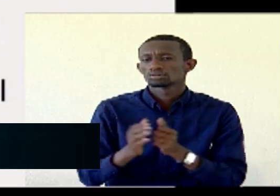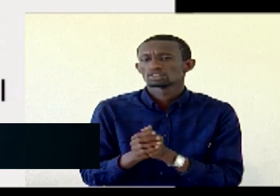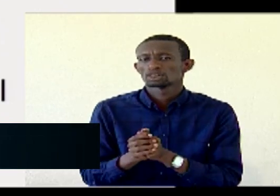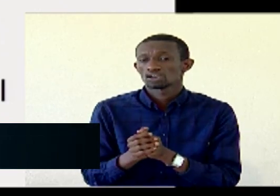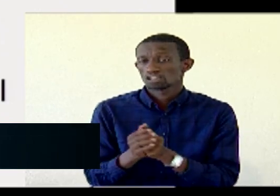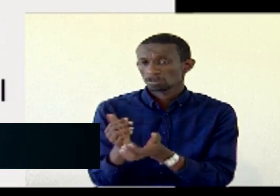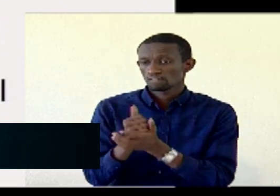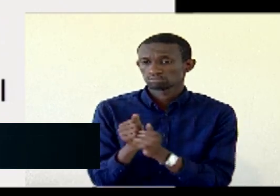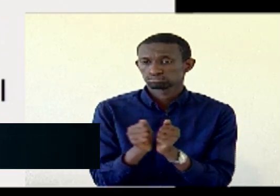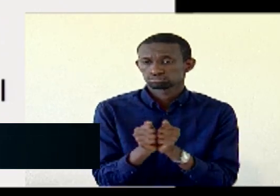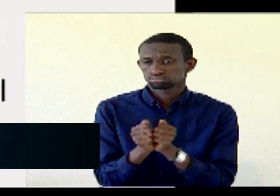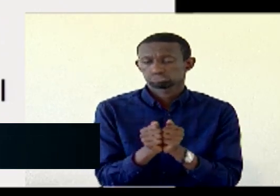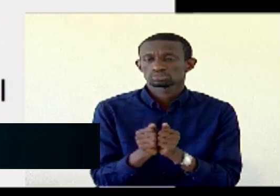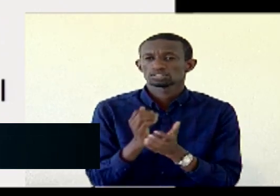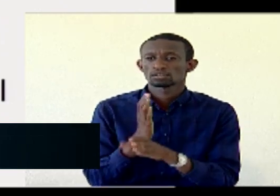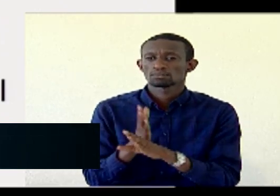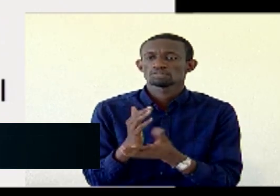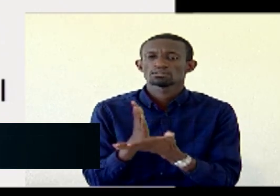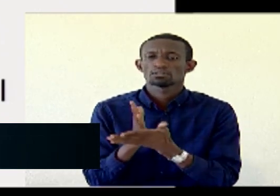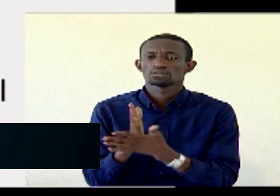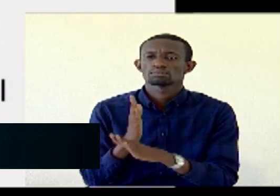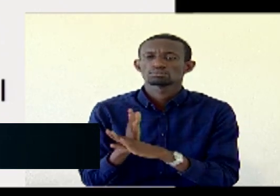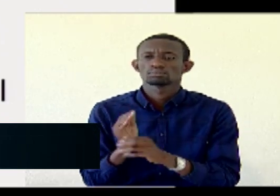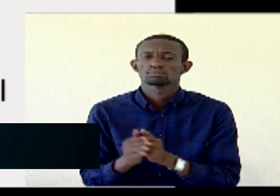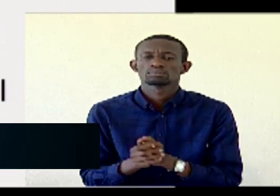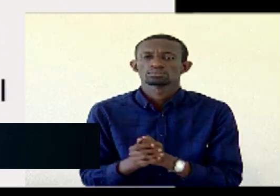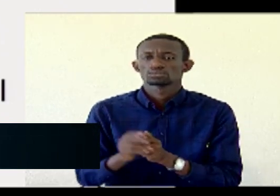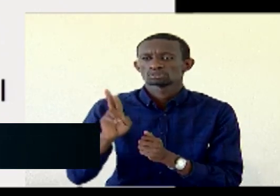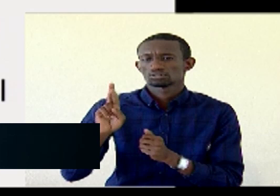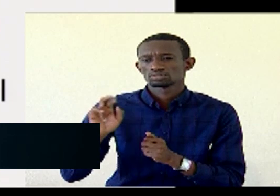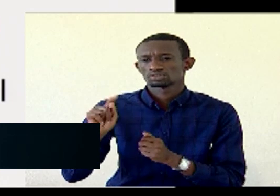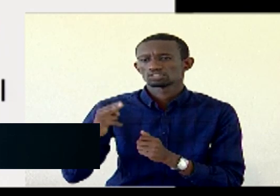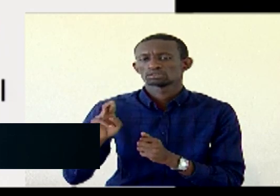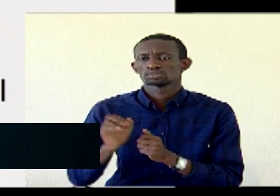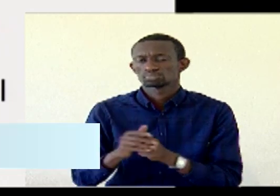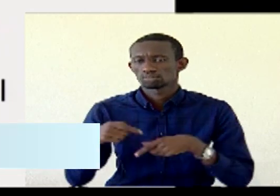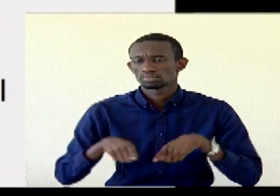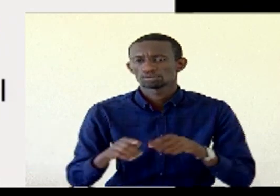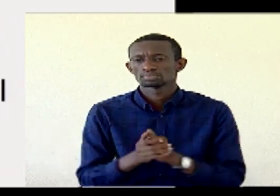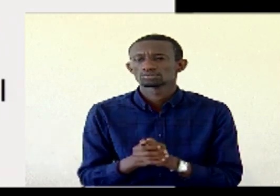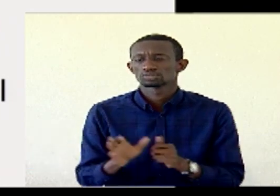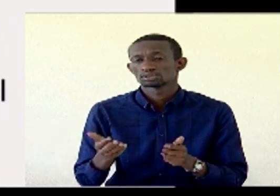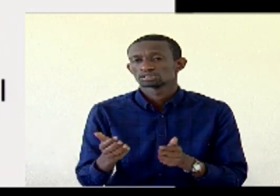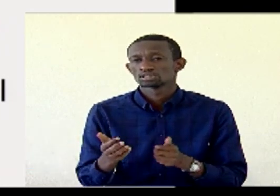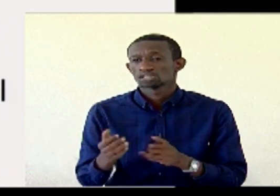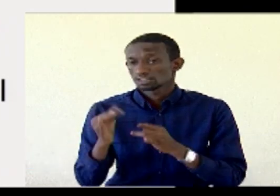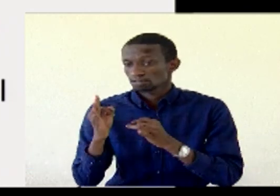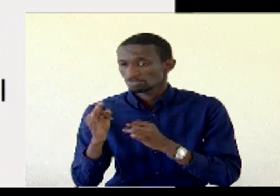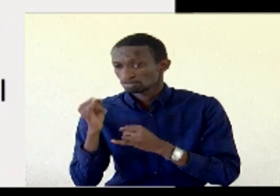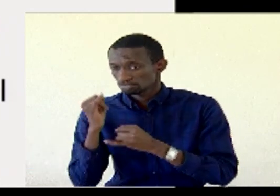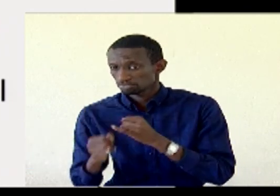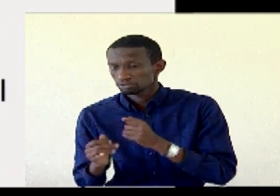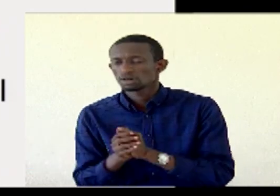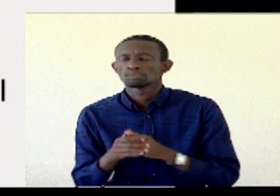bladder. At the same time, the brain signals the sphincter muscles to relax, to let urine exit